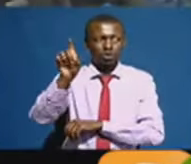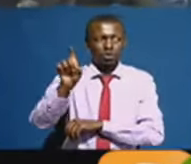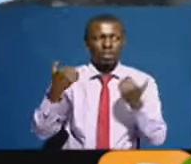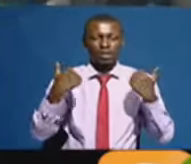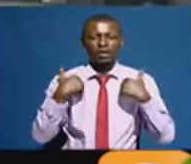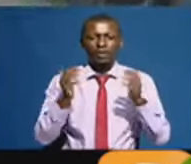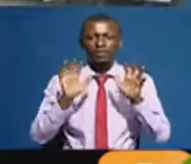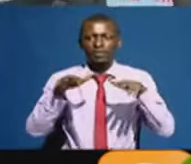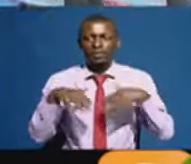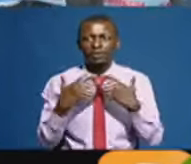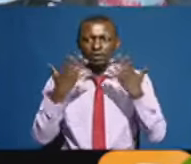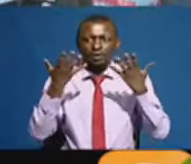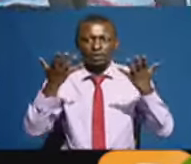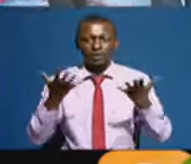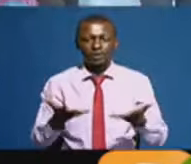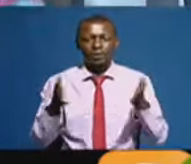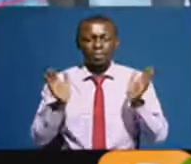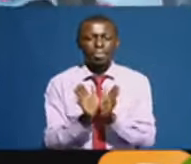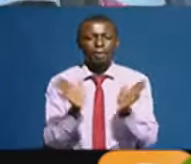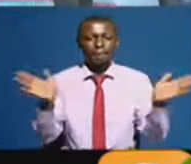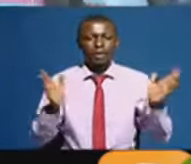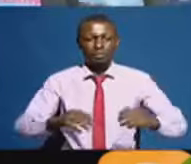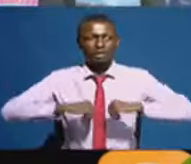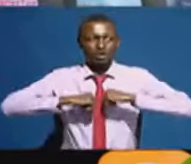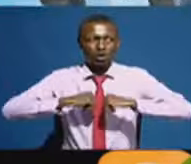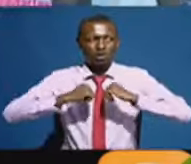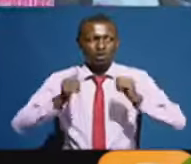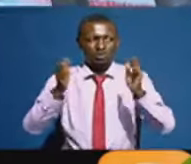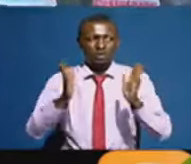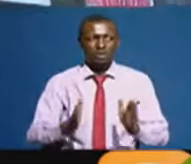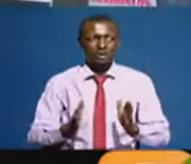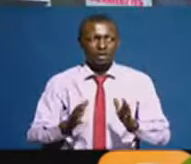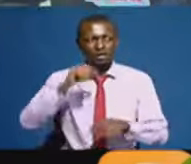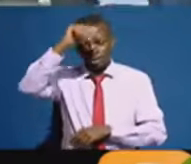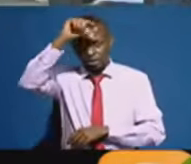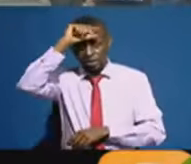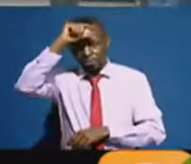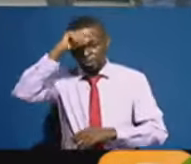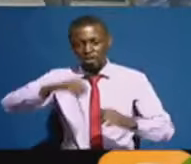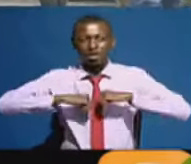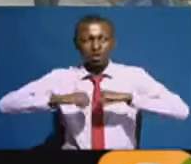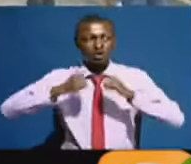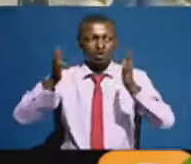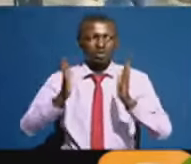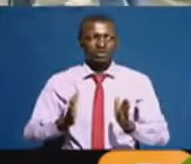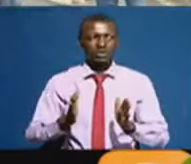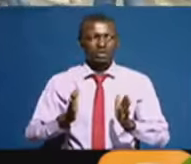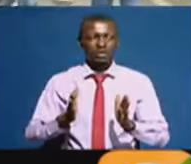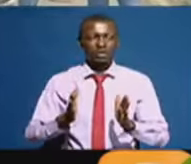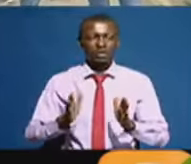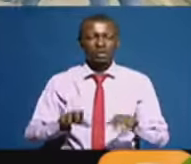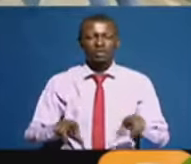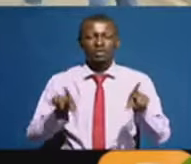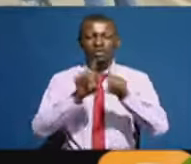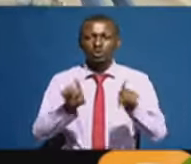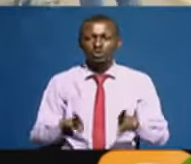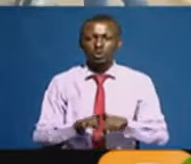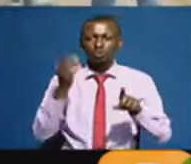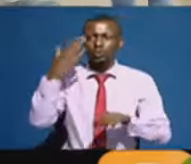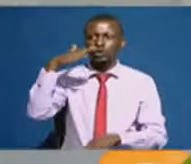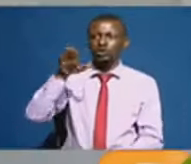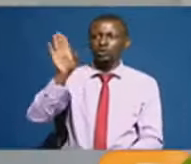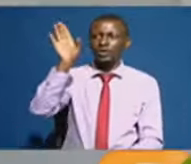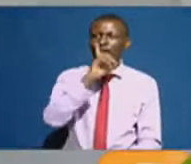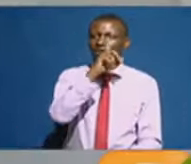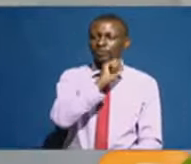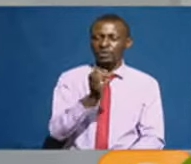how public officers, state officers, holding officers, who swear by